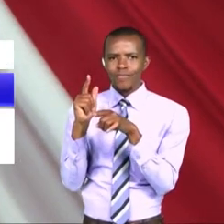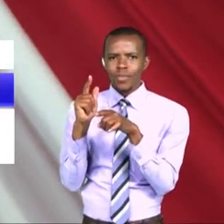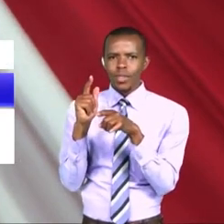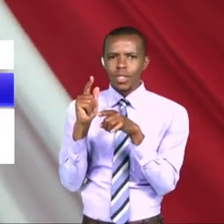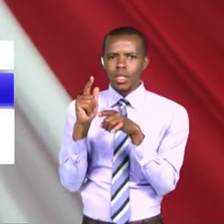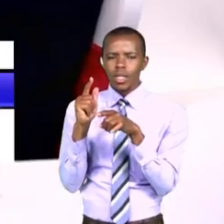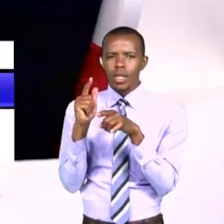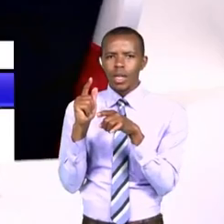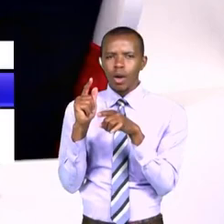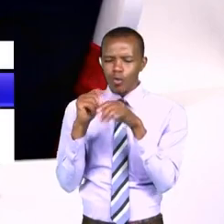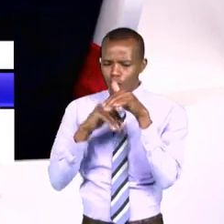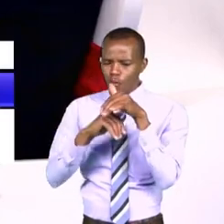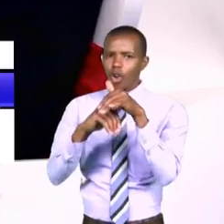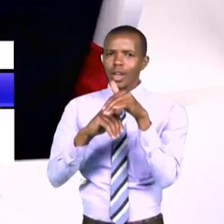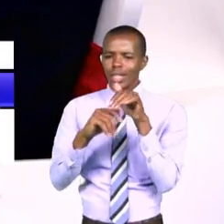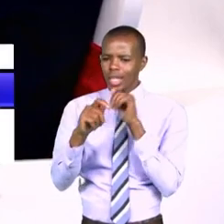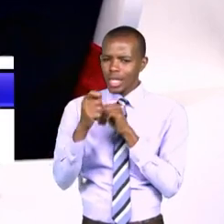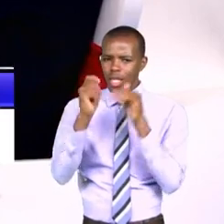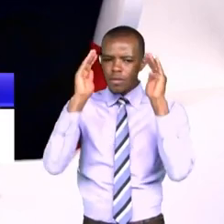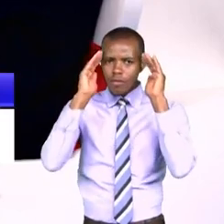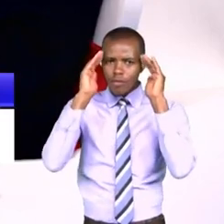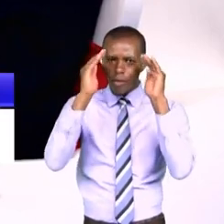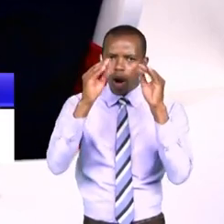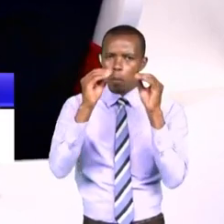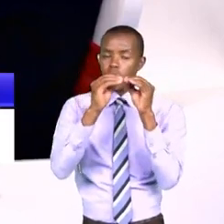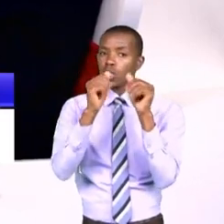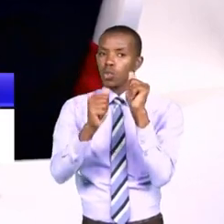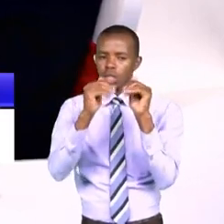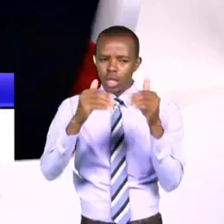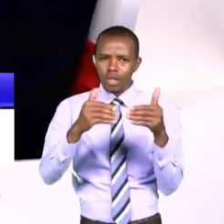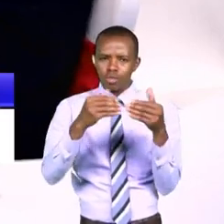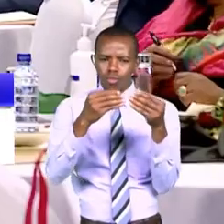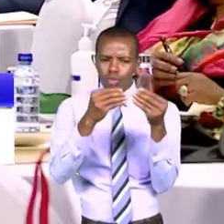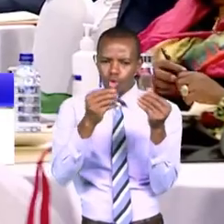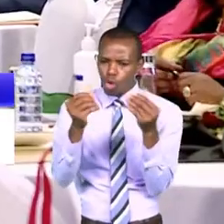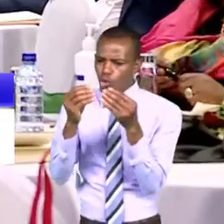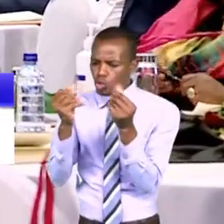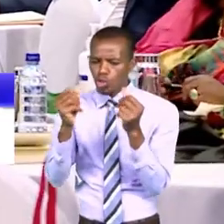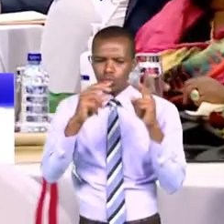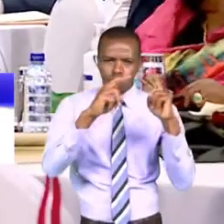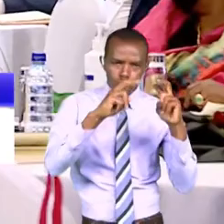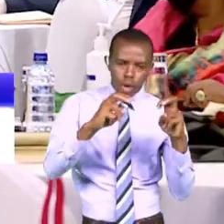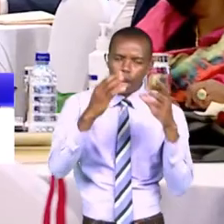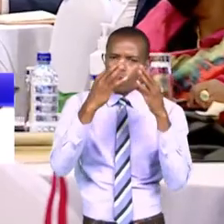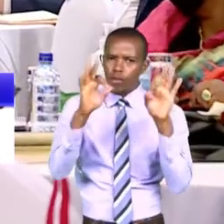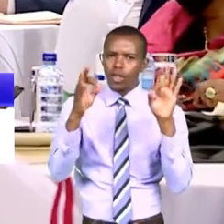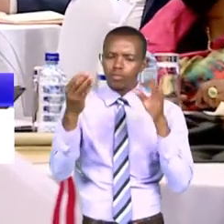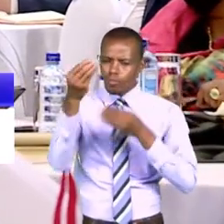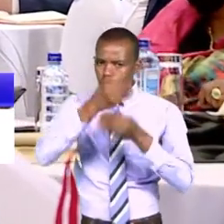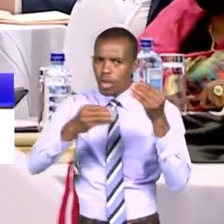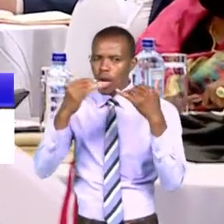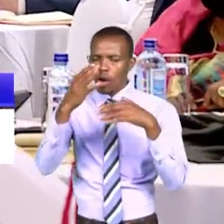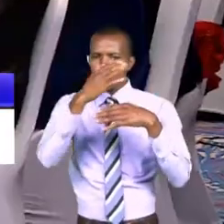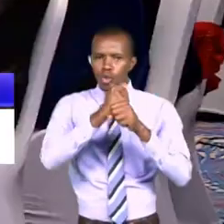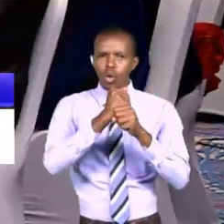straight to the letter. The key point of focus for this meeting was to provide solutions and trade freedom. And now, stakeholders